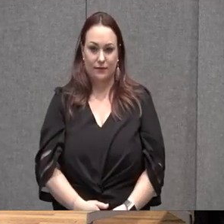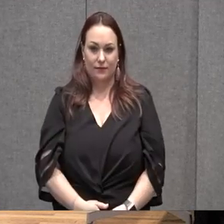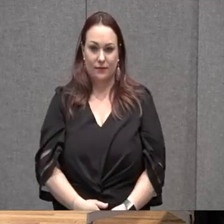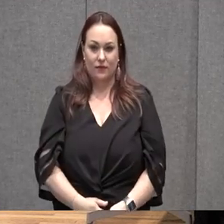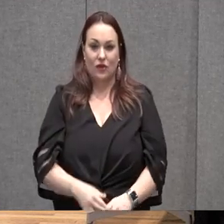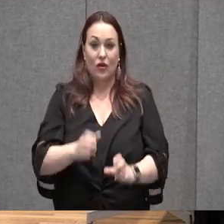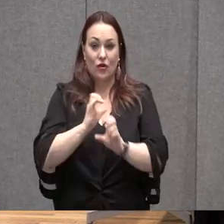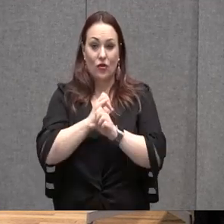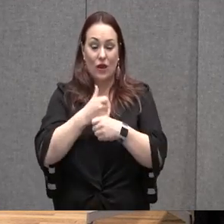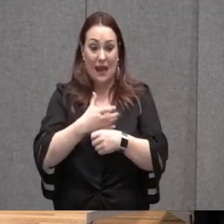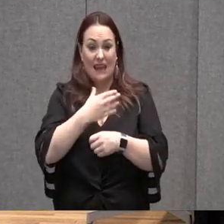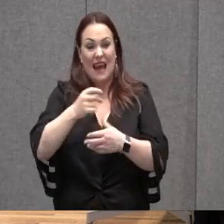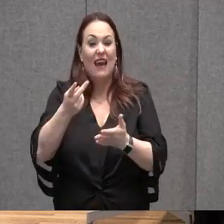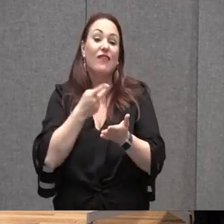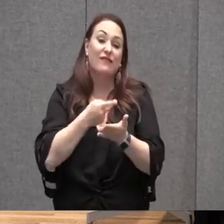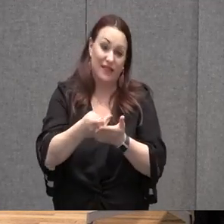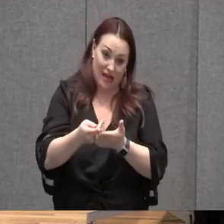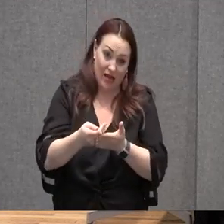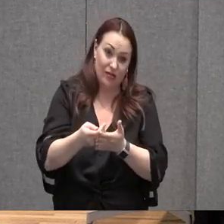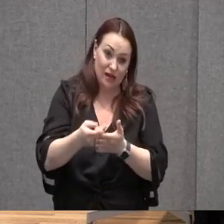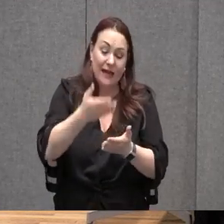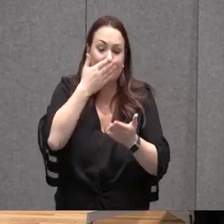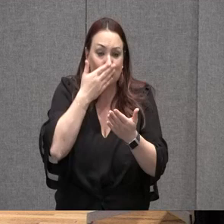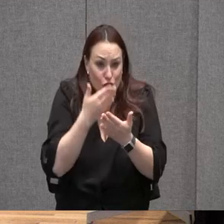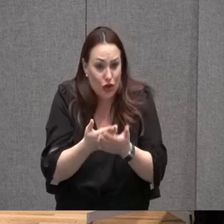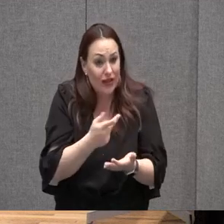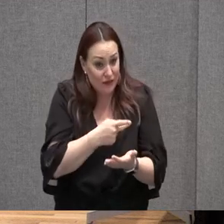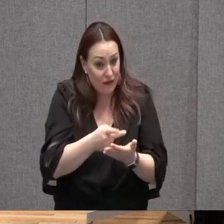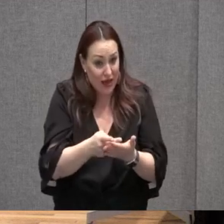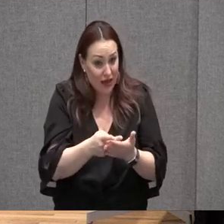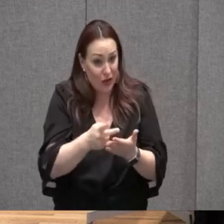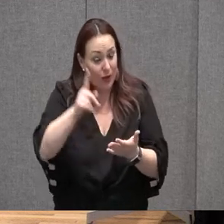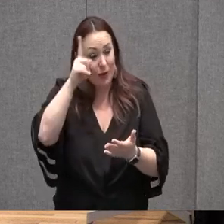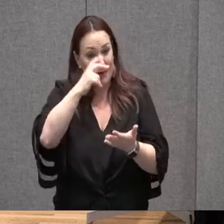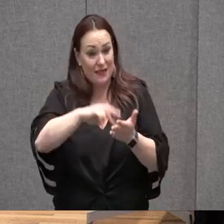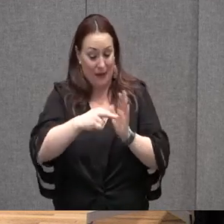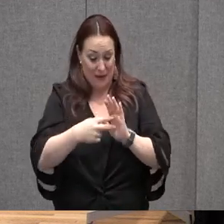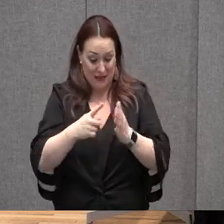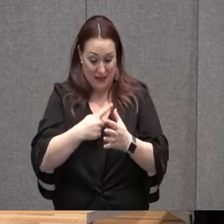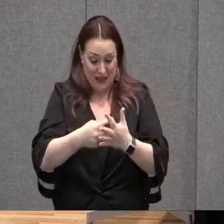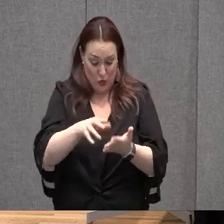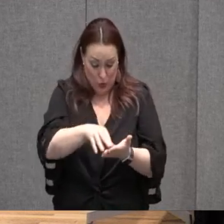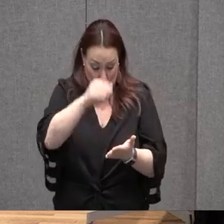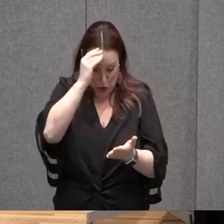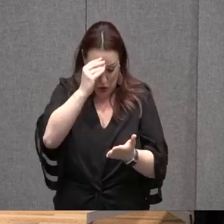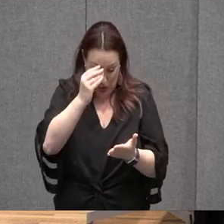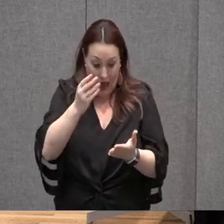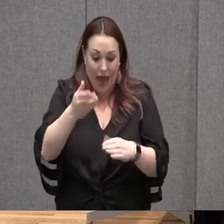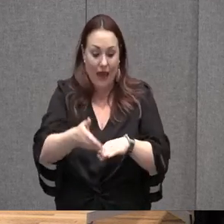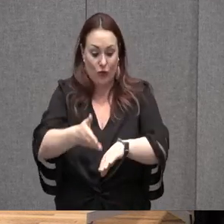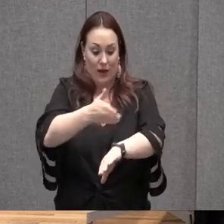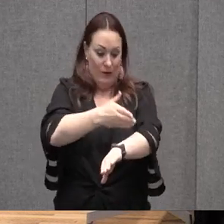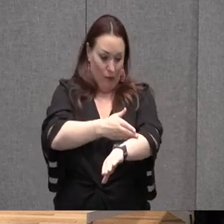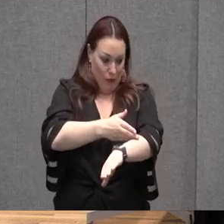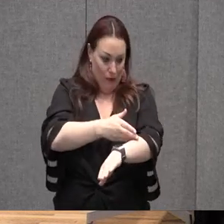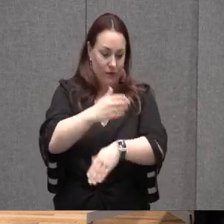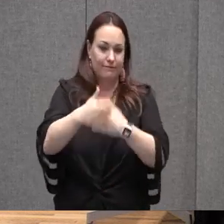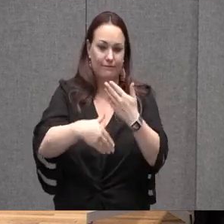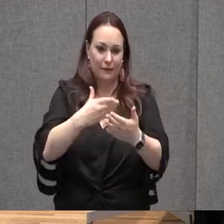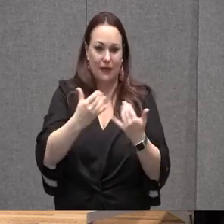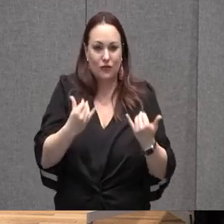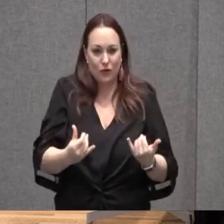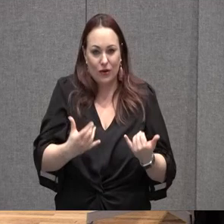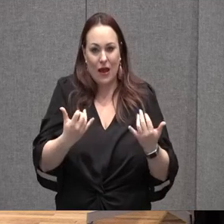create and fail. It's always good to fail because then you can just improve upon it. And so now I'm at